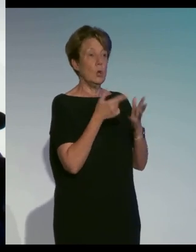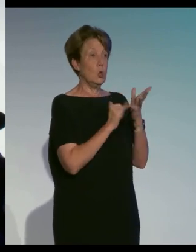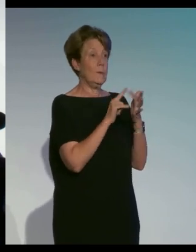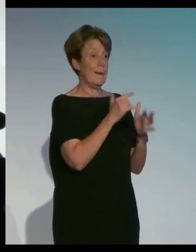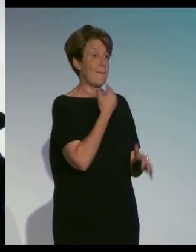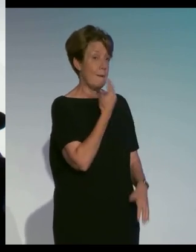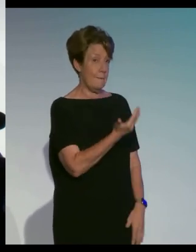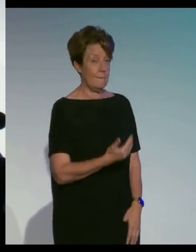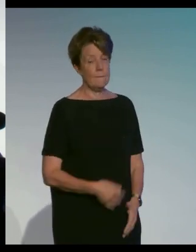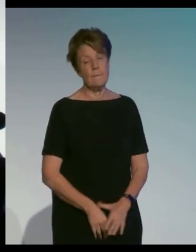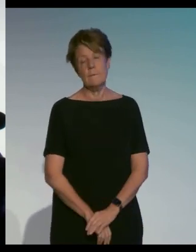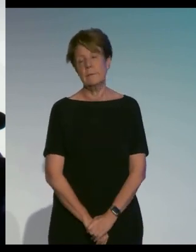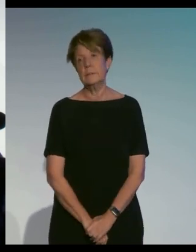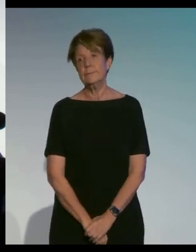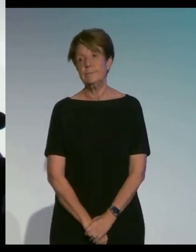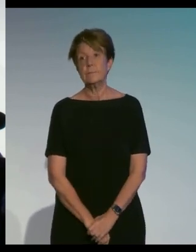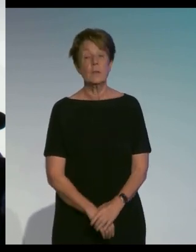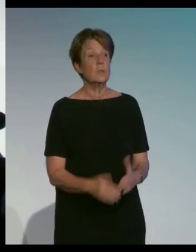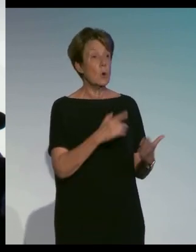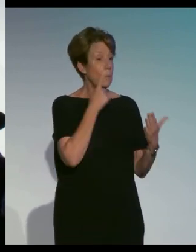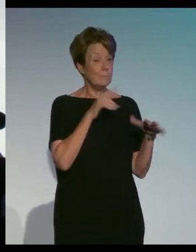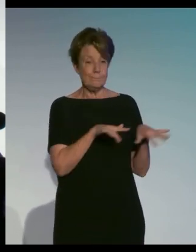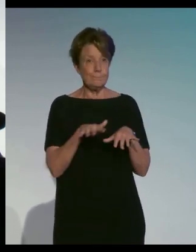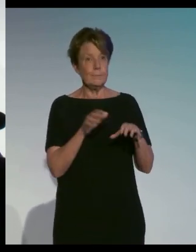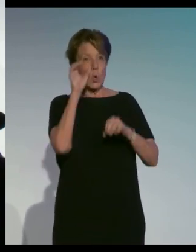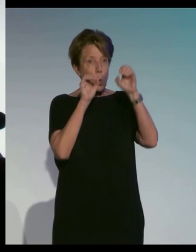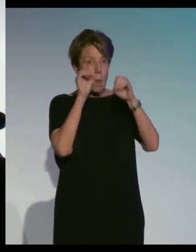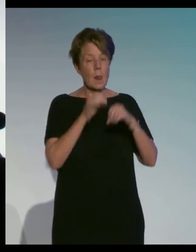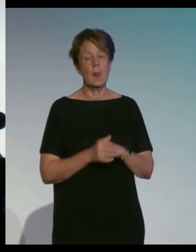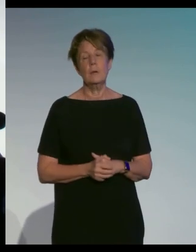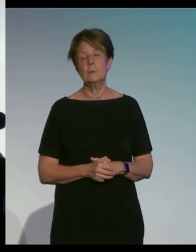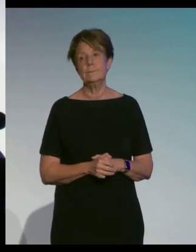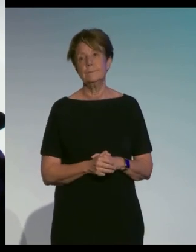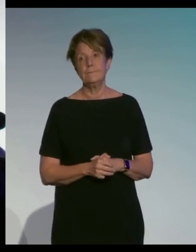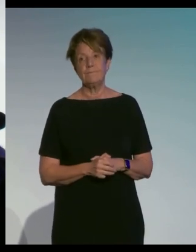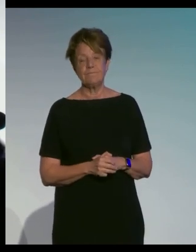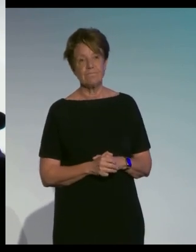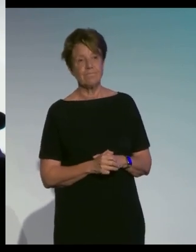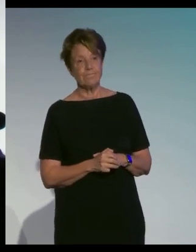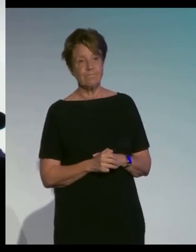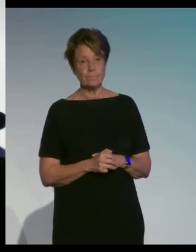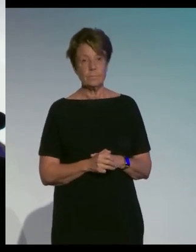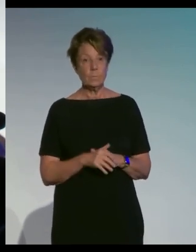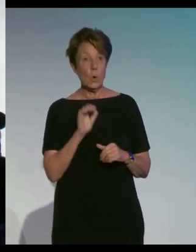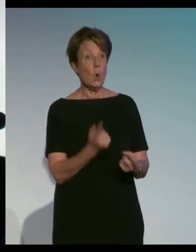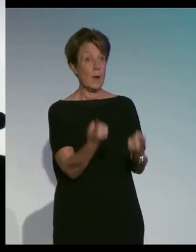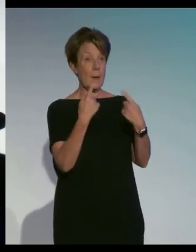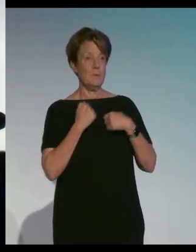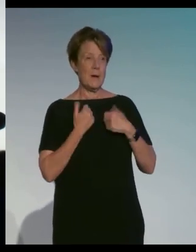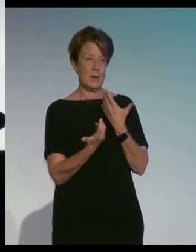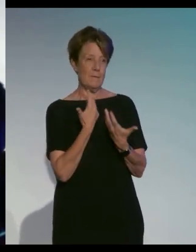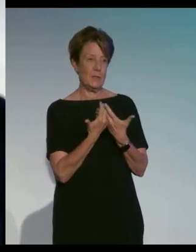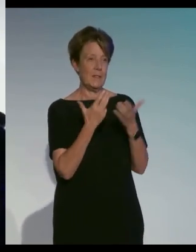law. So get on Google and do some searching, or come to Monash.